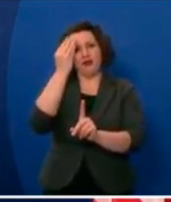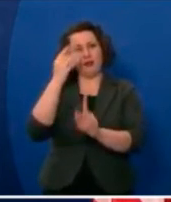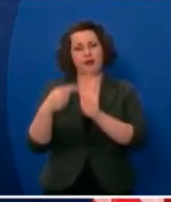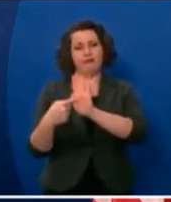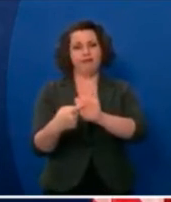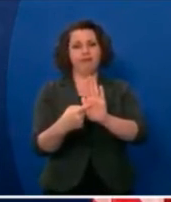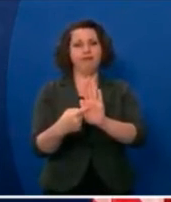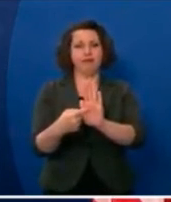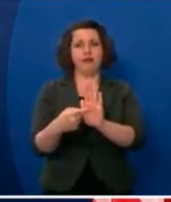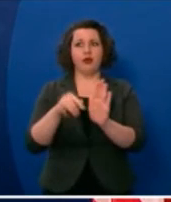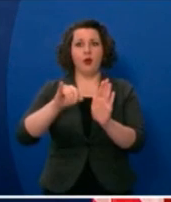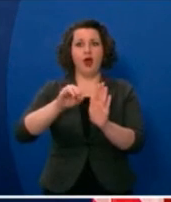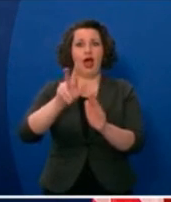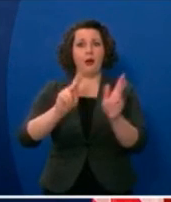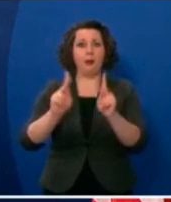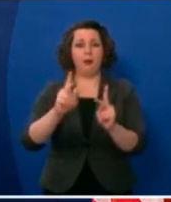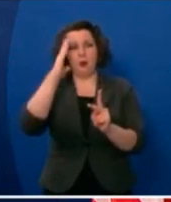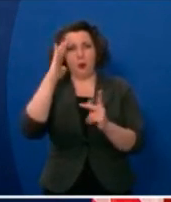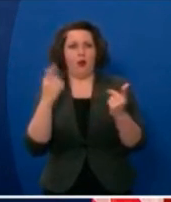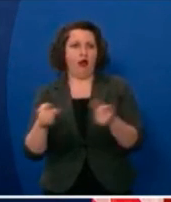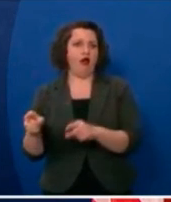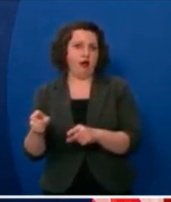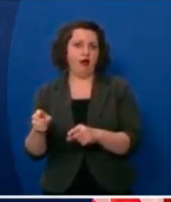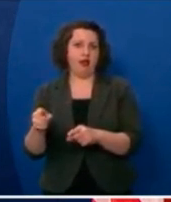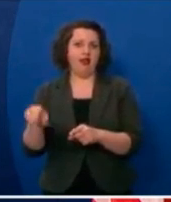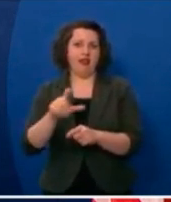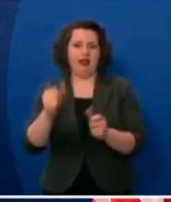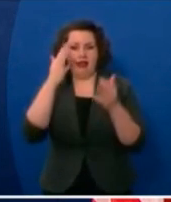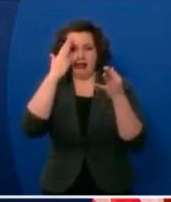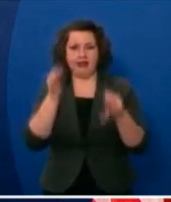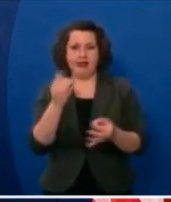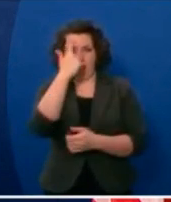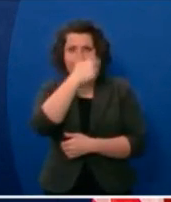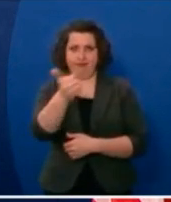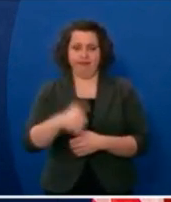can be informed and make their decisions based on what they're seeing. Channel 13, go ahead.